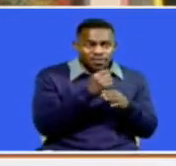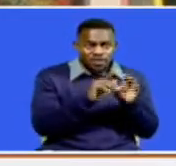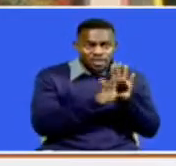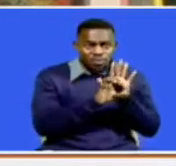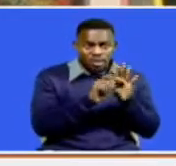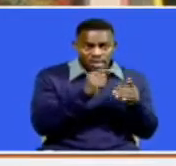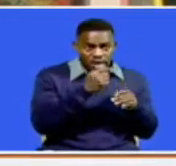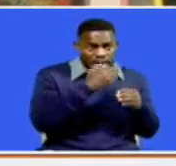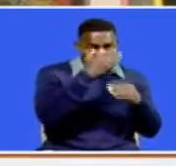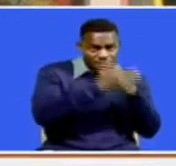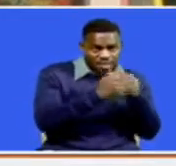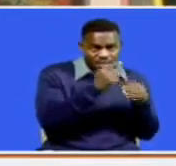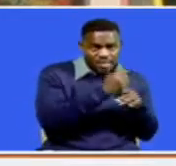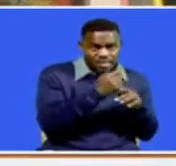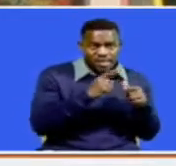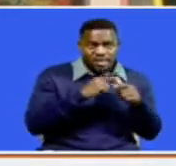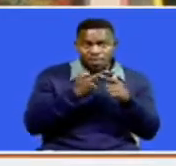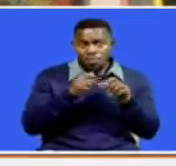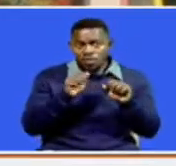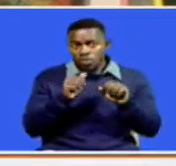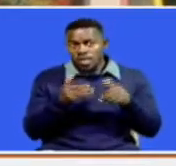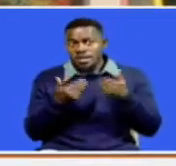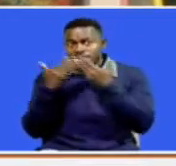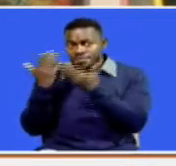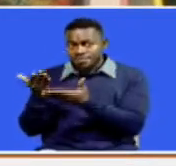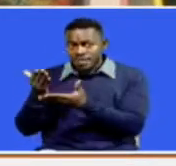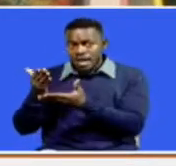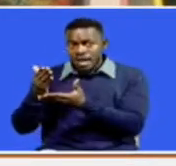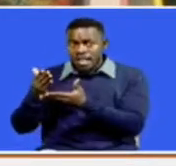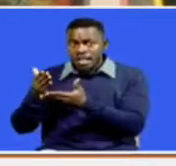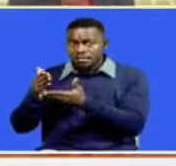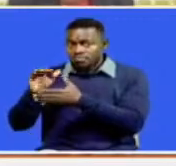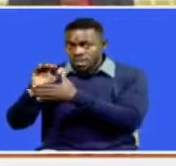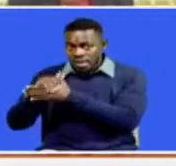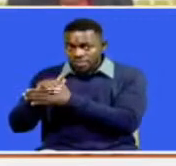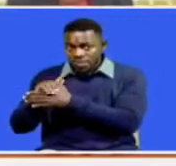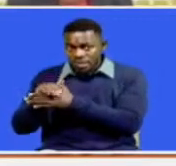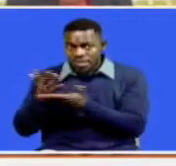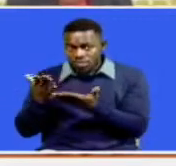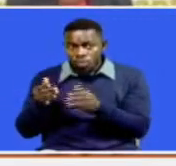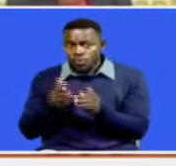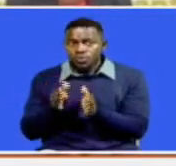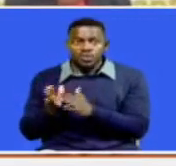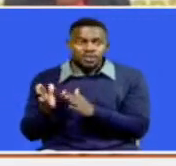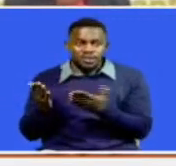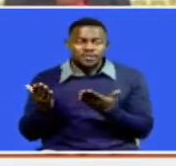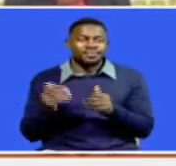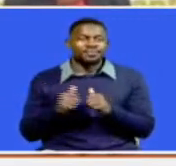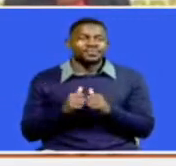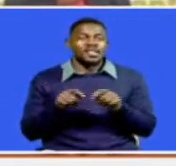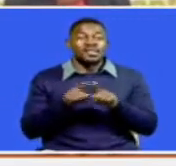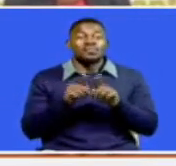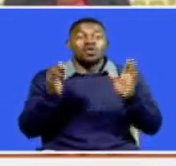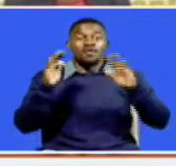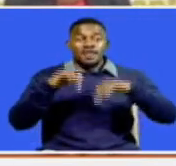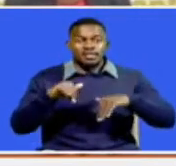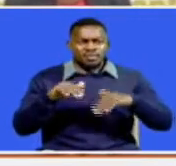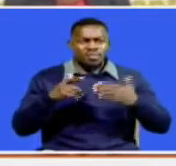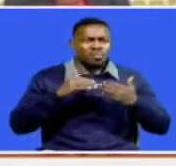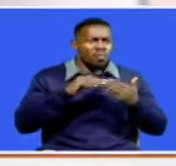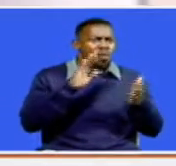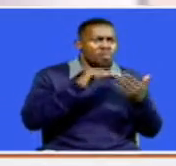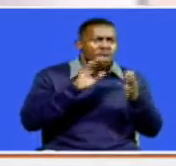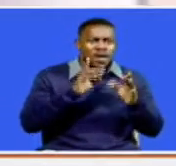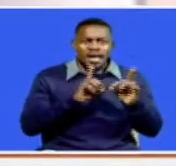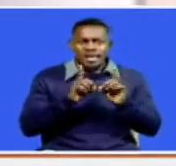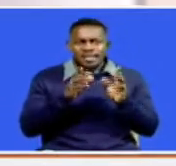training, that we shall be able to deal with those challenges as they come up. The conference brought together principals, directors